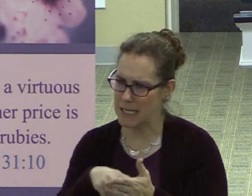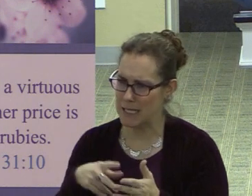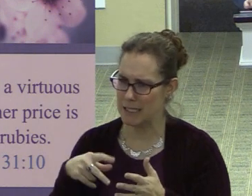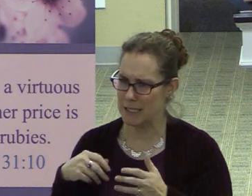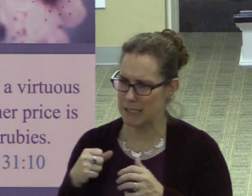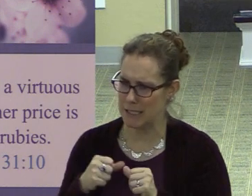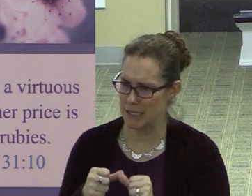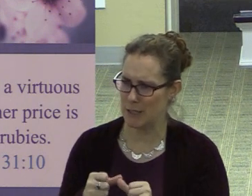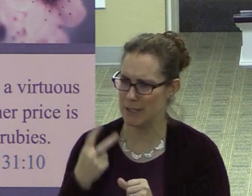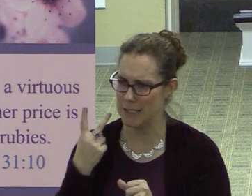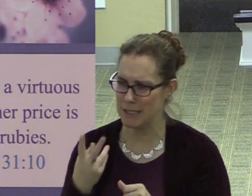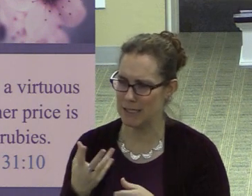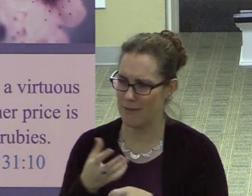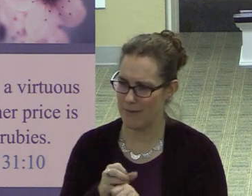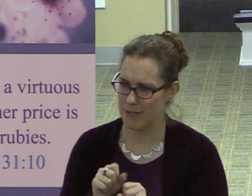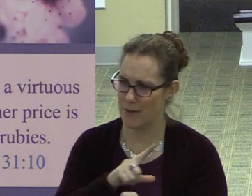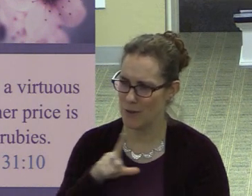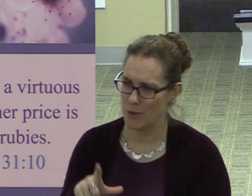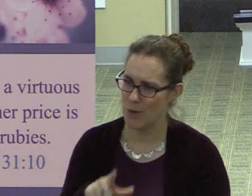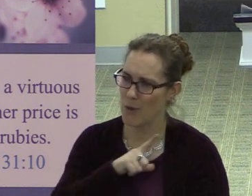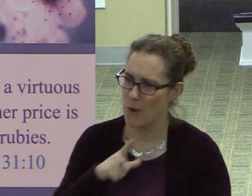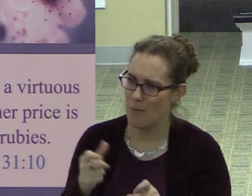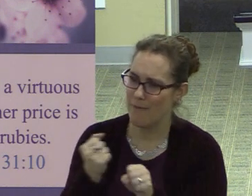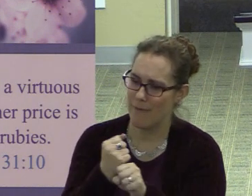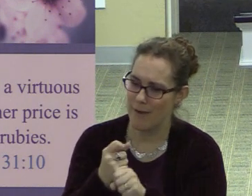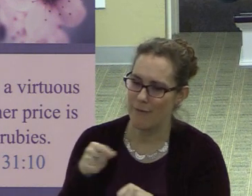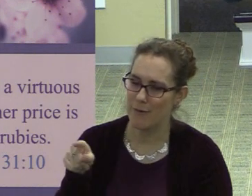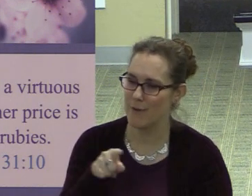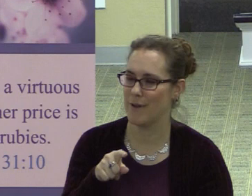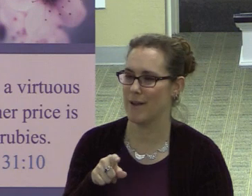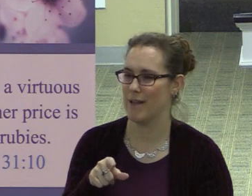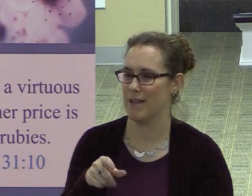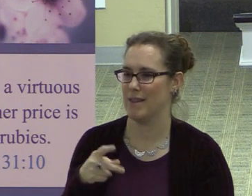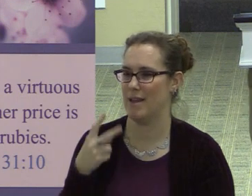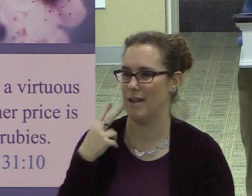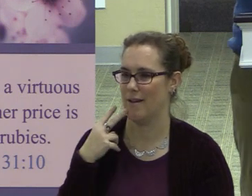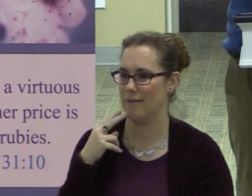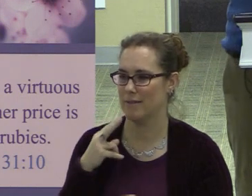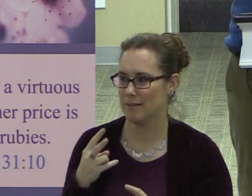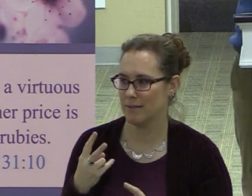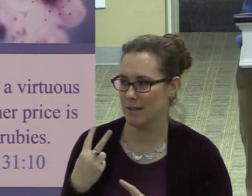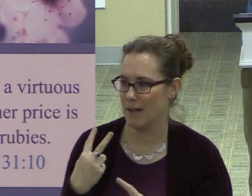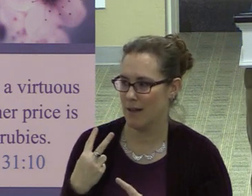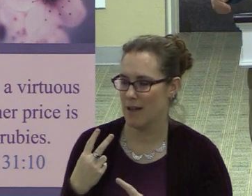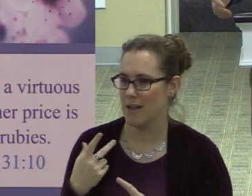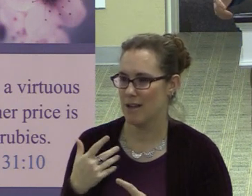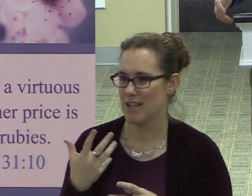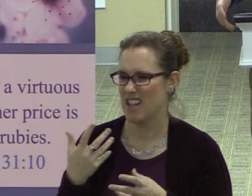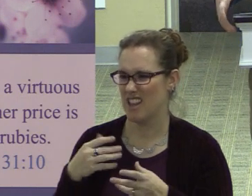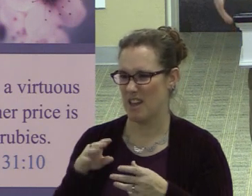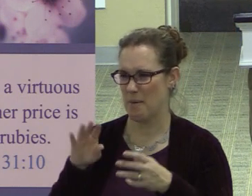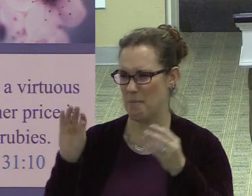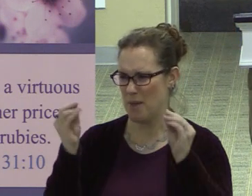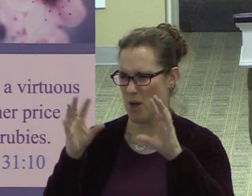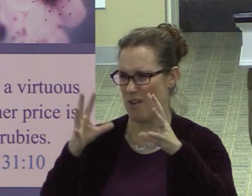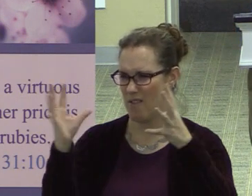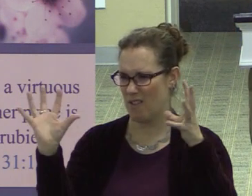Lord shall fight for you. And then, you know, they had to have a glimmer in their eye all of a sudden when that pillar of cloud picks